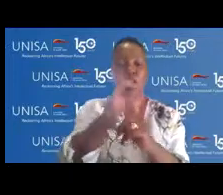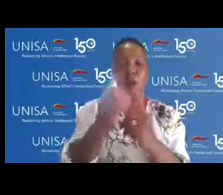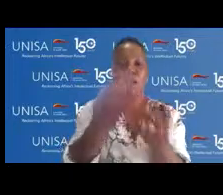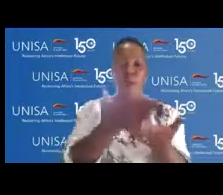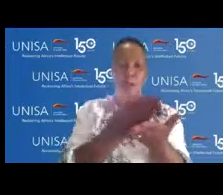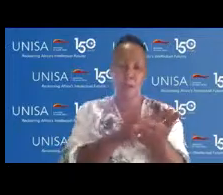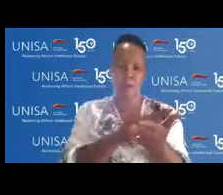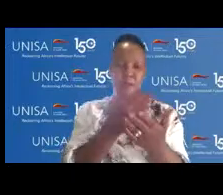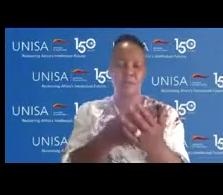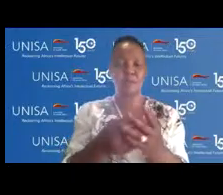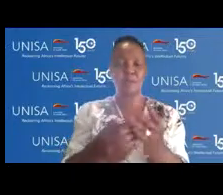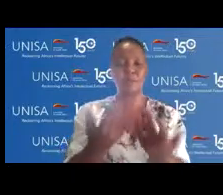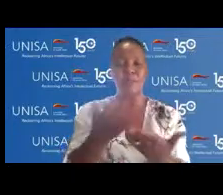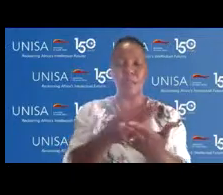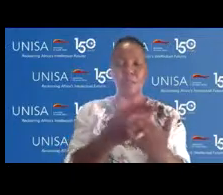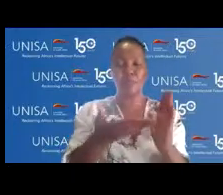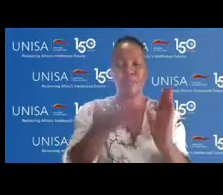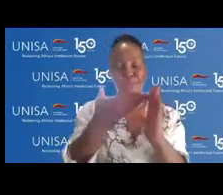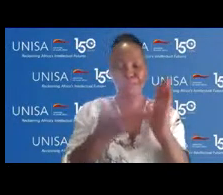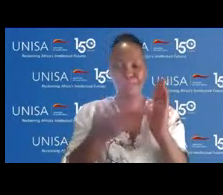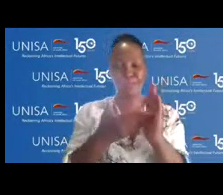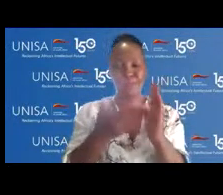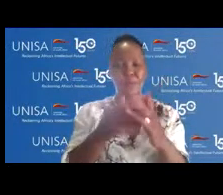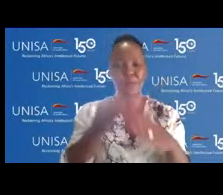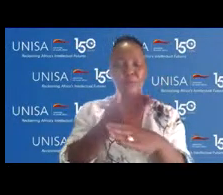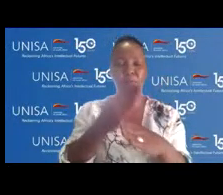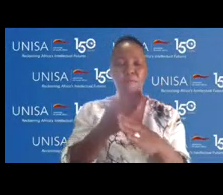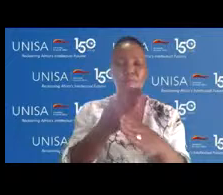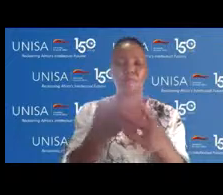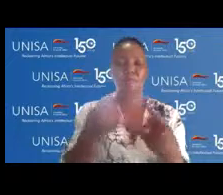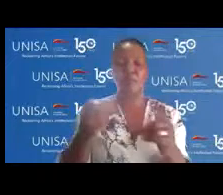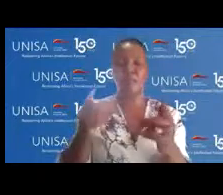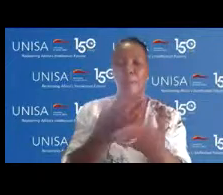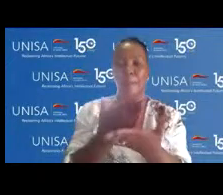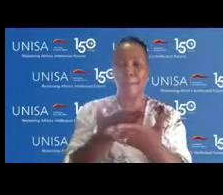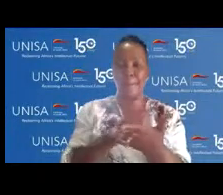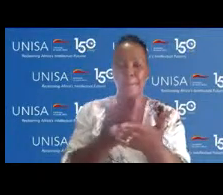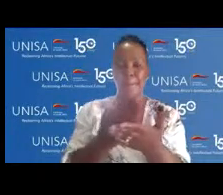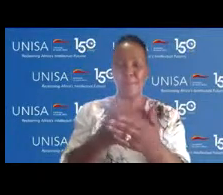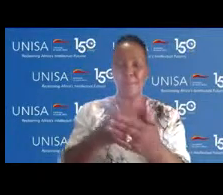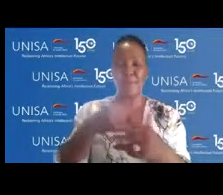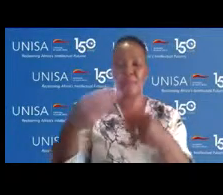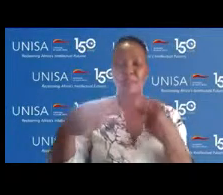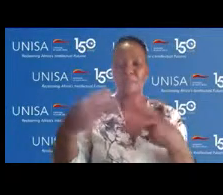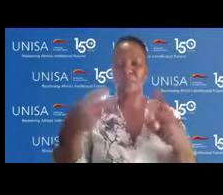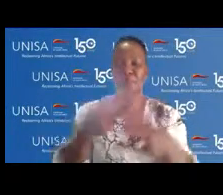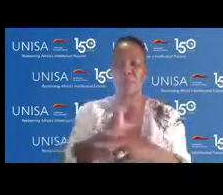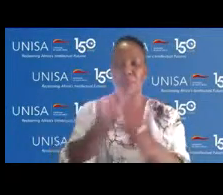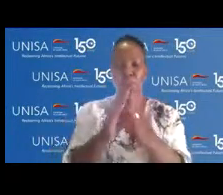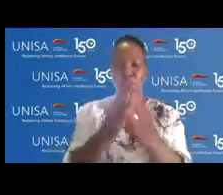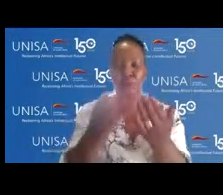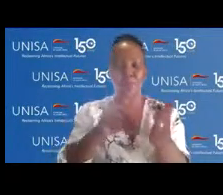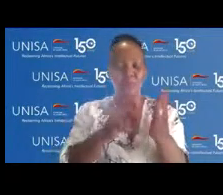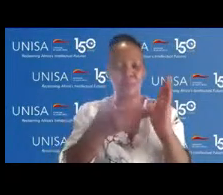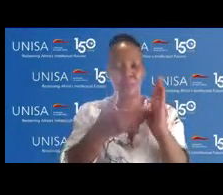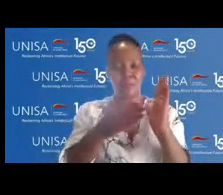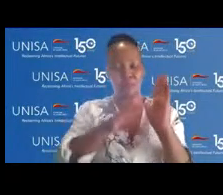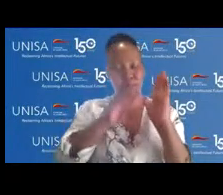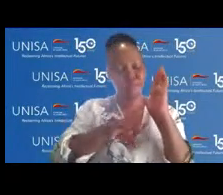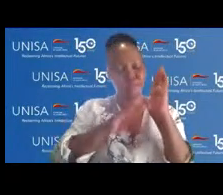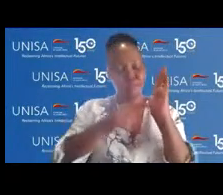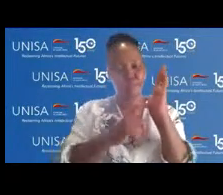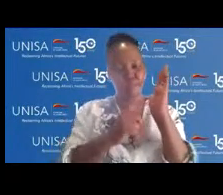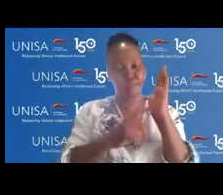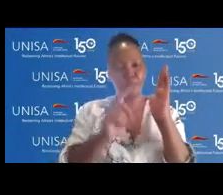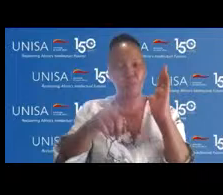lesson. So remember, lessons work a bit different than pages. You work through the material and you click on the button at the bottom for next page. So